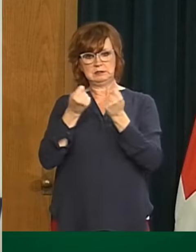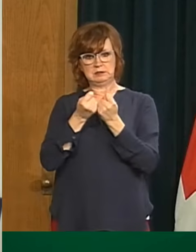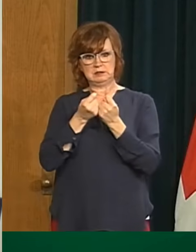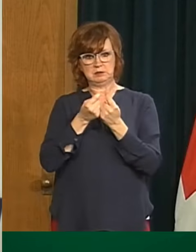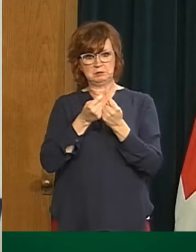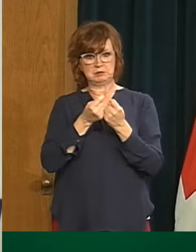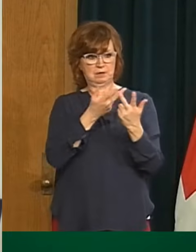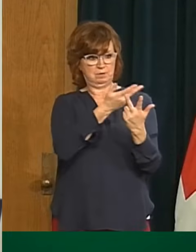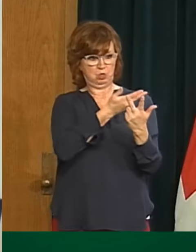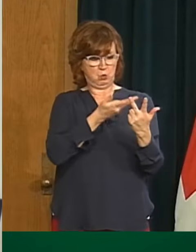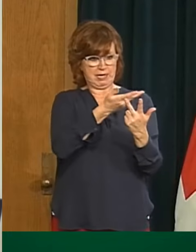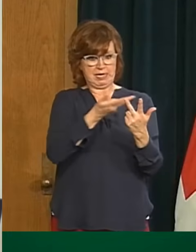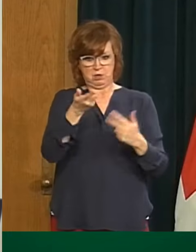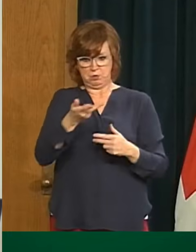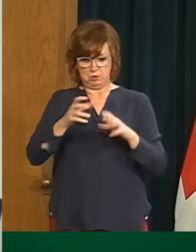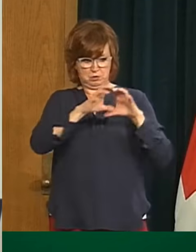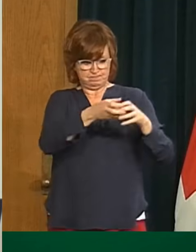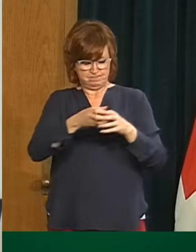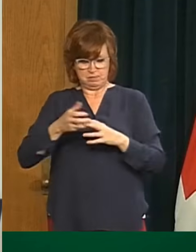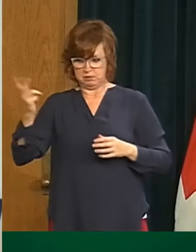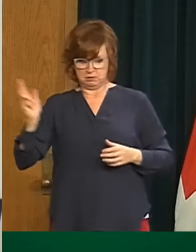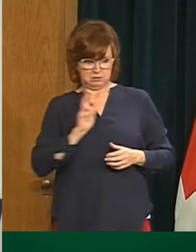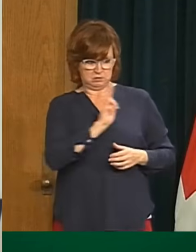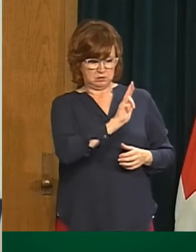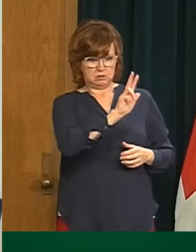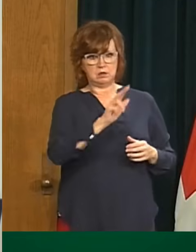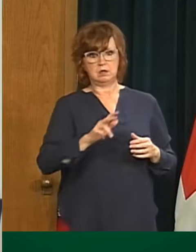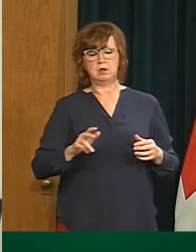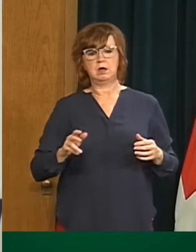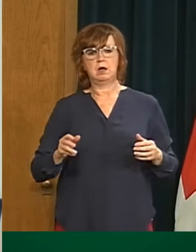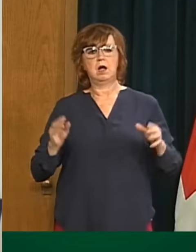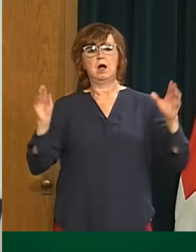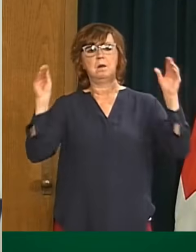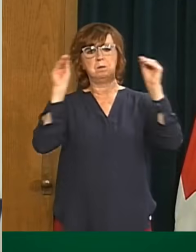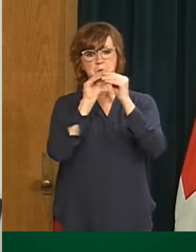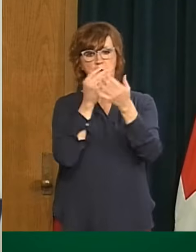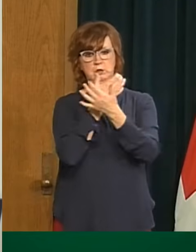go house to house to screen residents